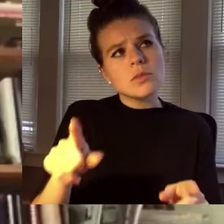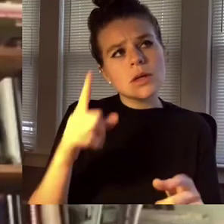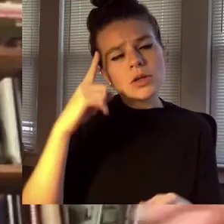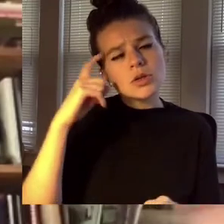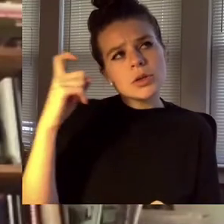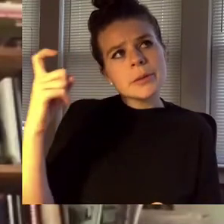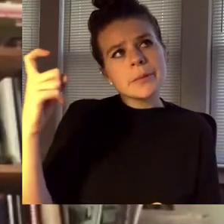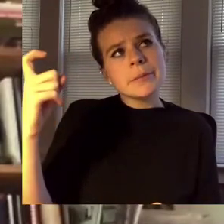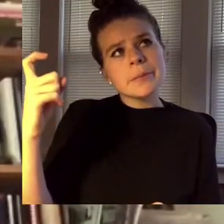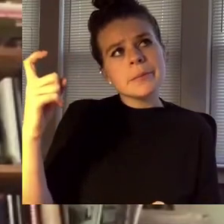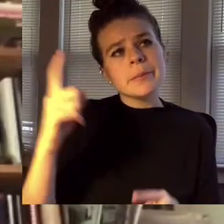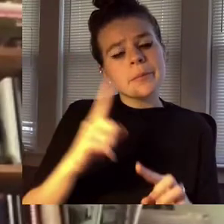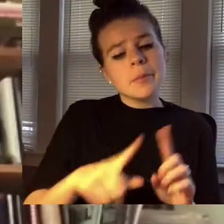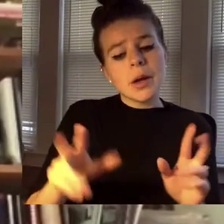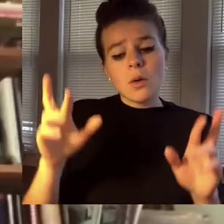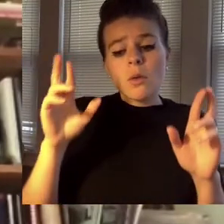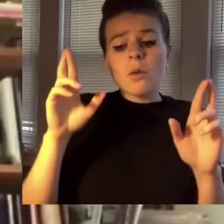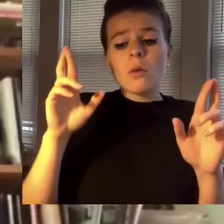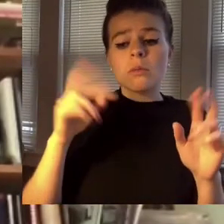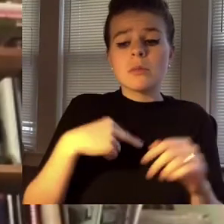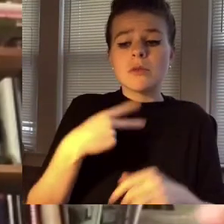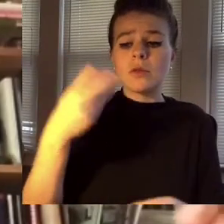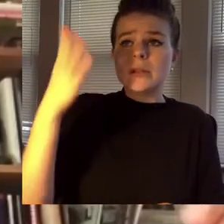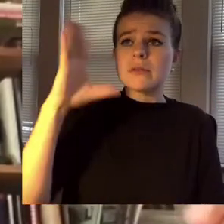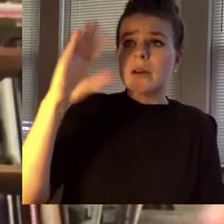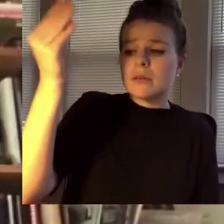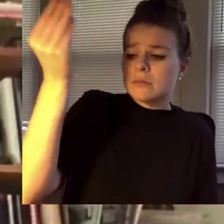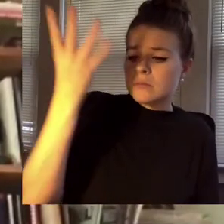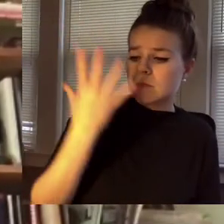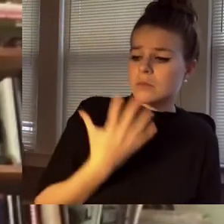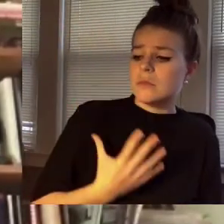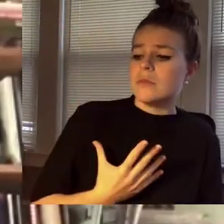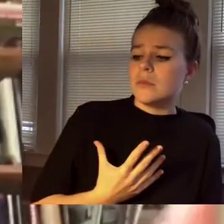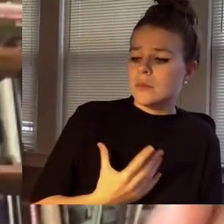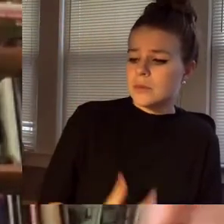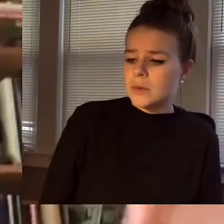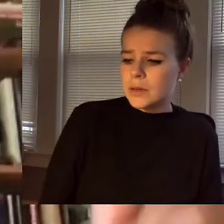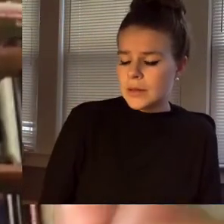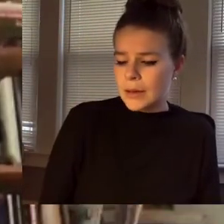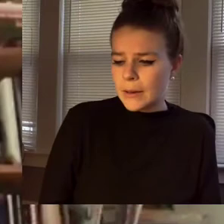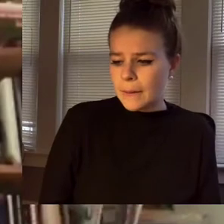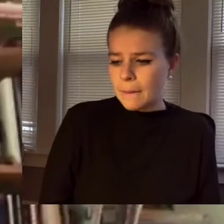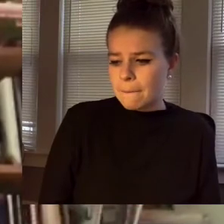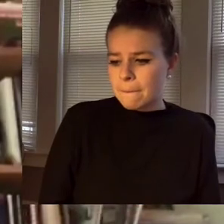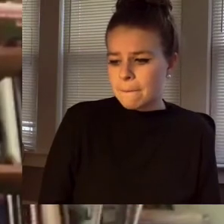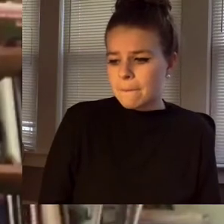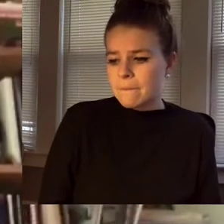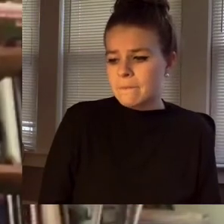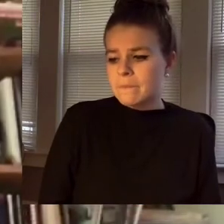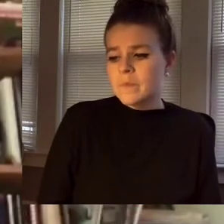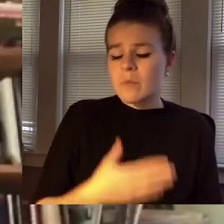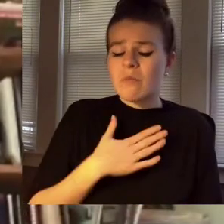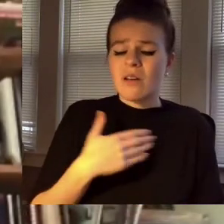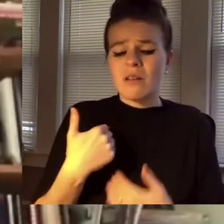but I hoped it was the voice of God easing up some on my burdened soul.